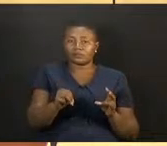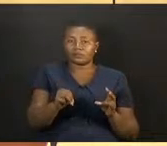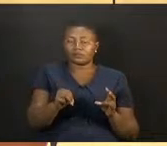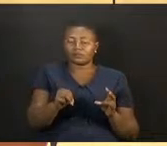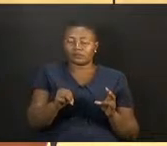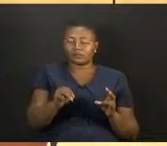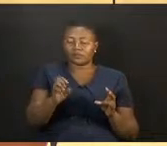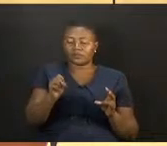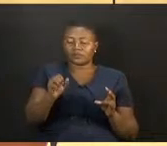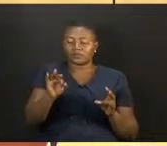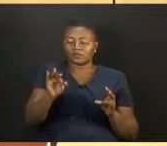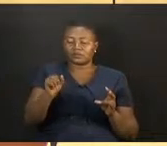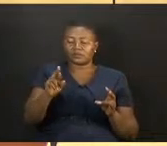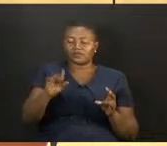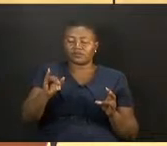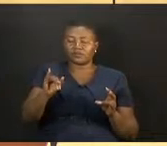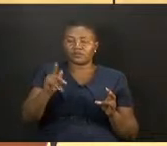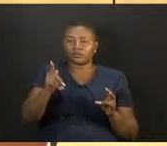Safari Chrome,